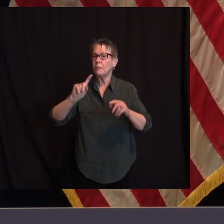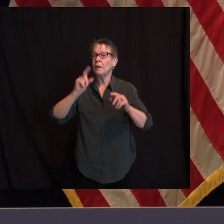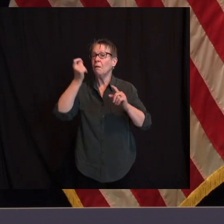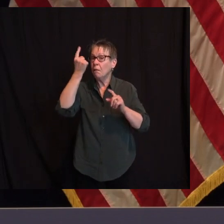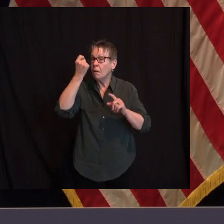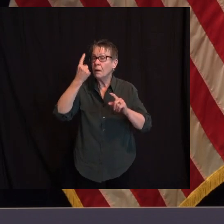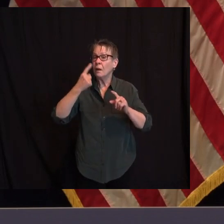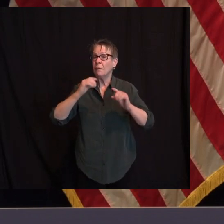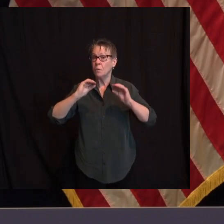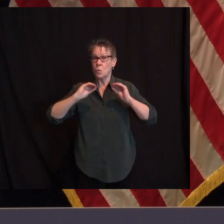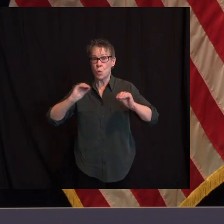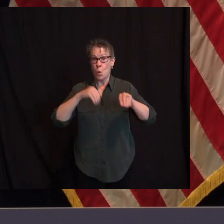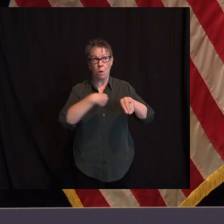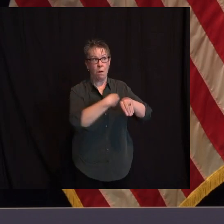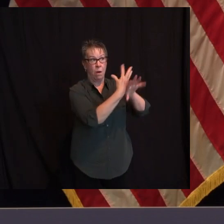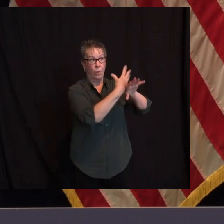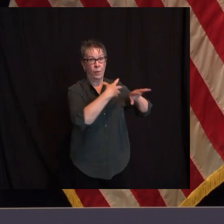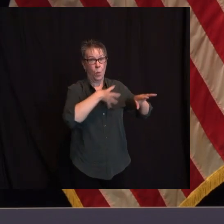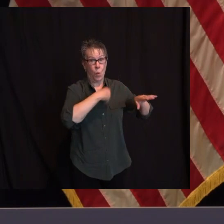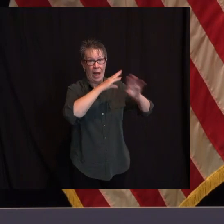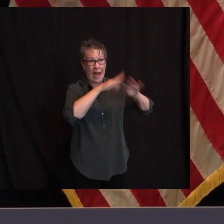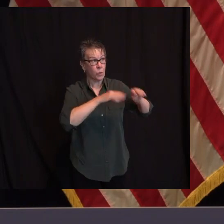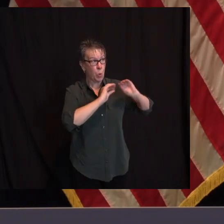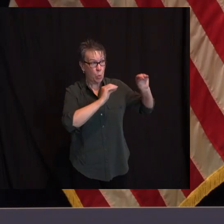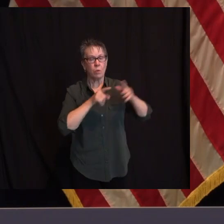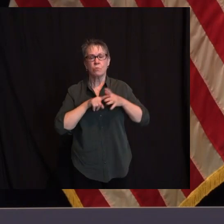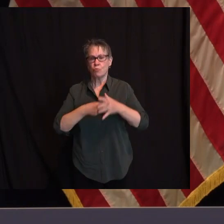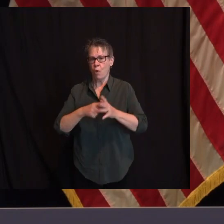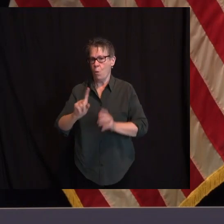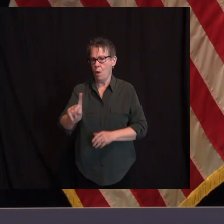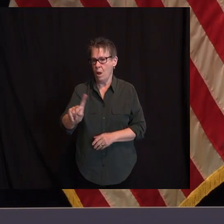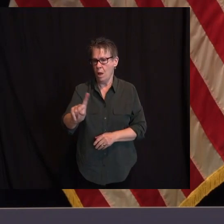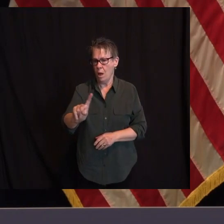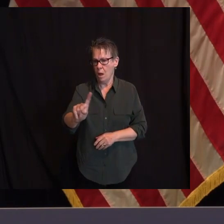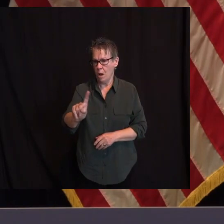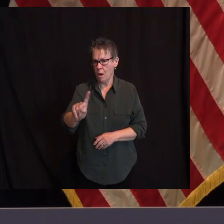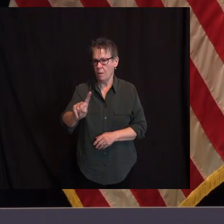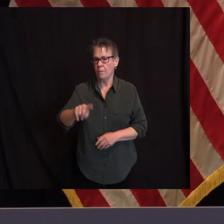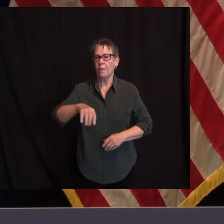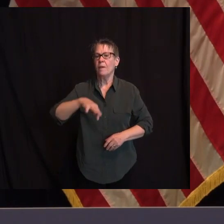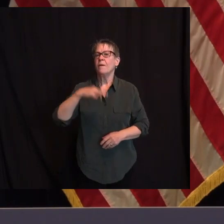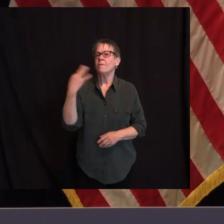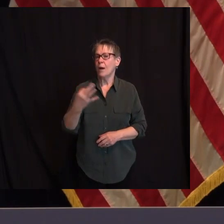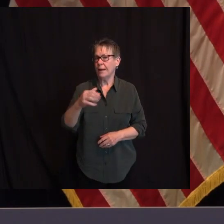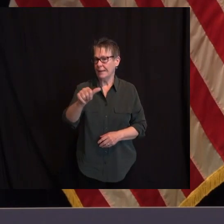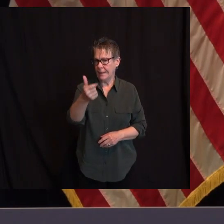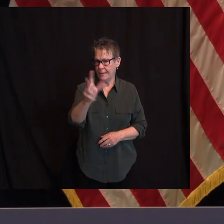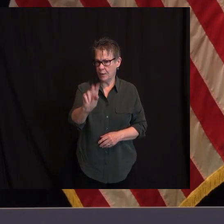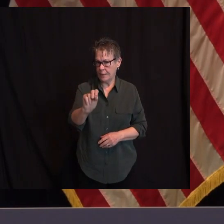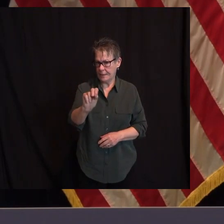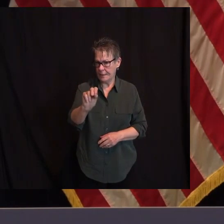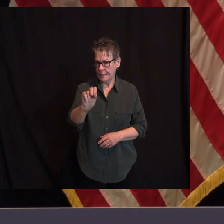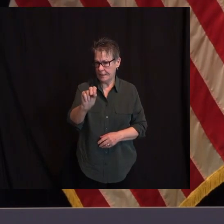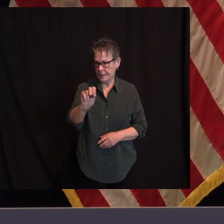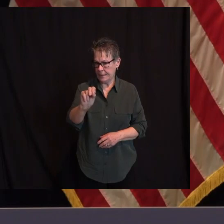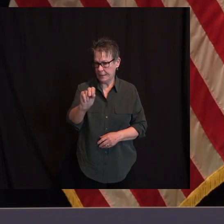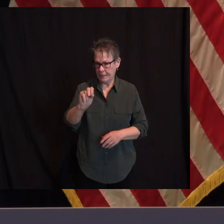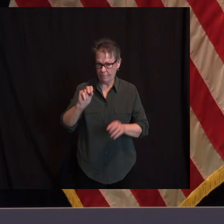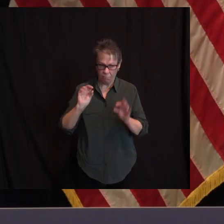Again, everybody, God bless you all. Happy Passover. Please stay home. keep distance from each